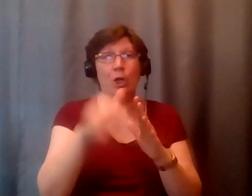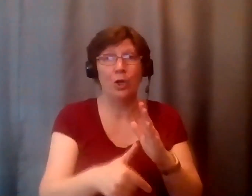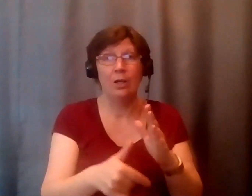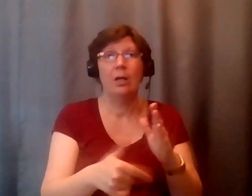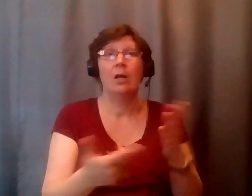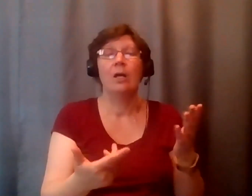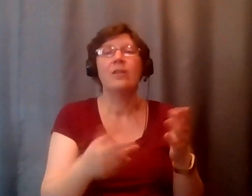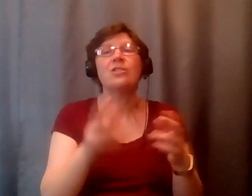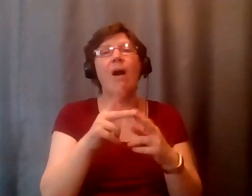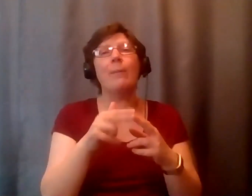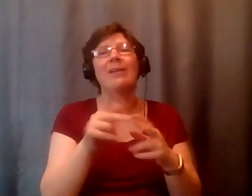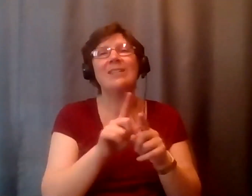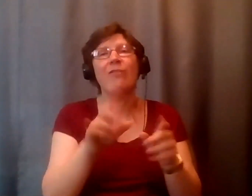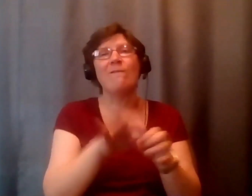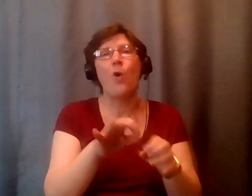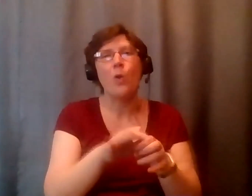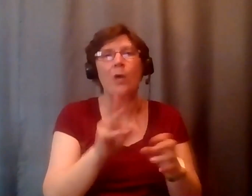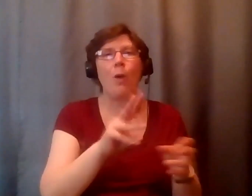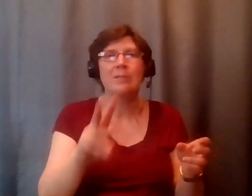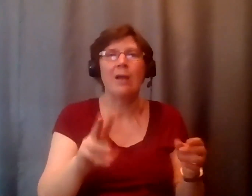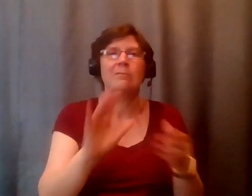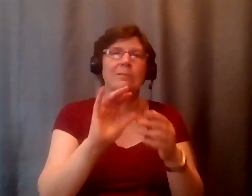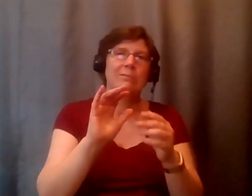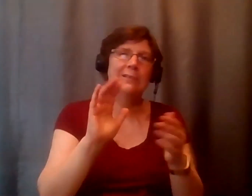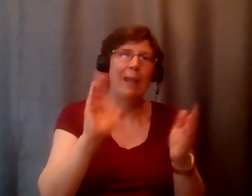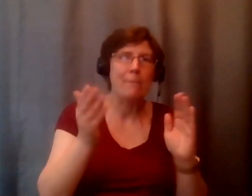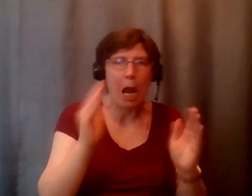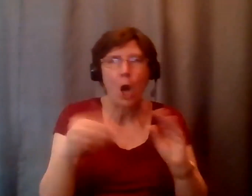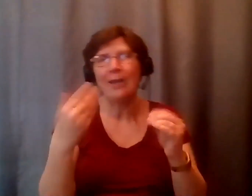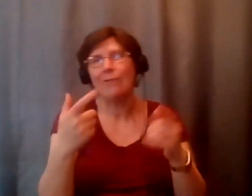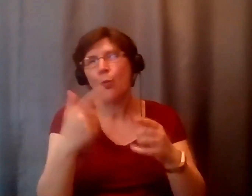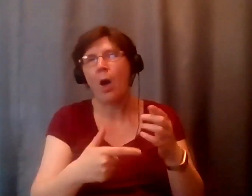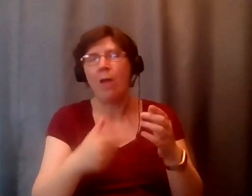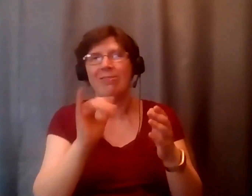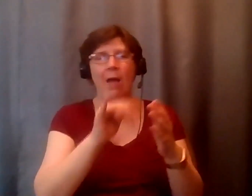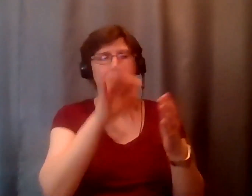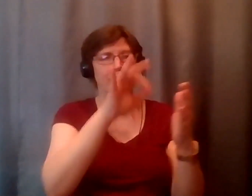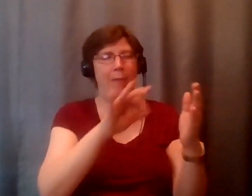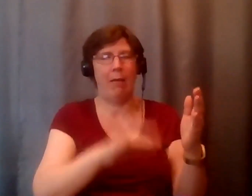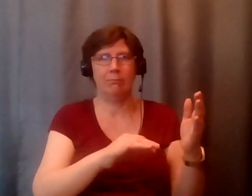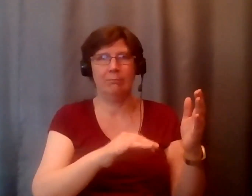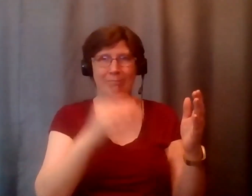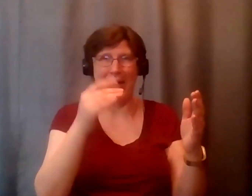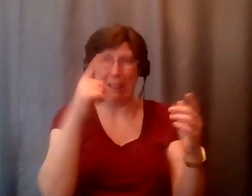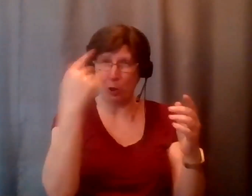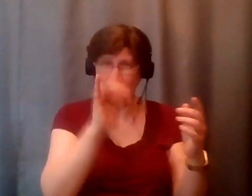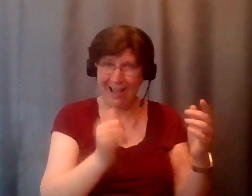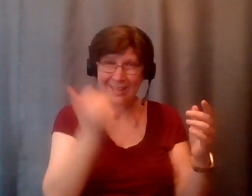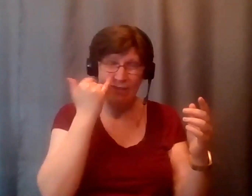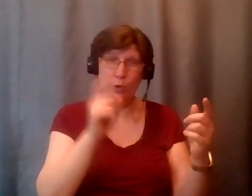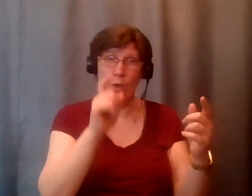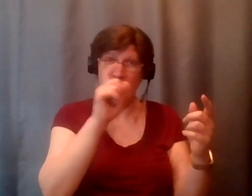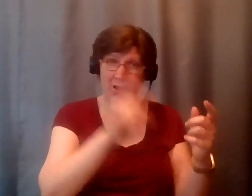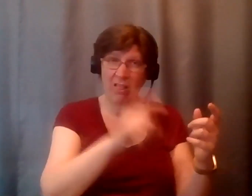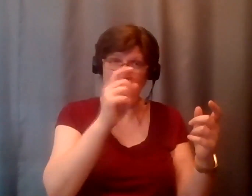voting websites that kind of compare, or at least give you what the ballot will look like. And a lot of times on there, if you click, they'll at least have